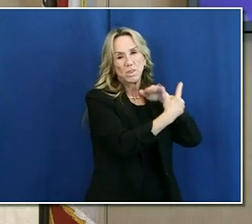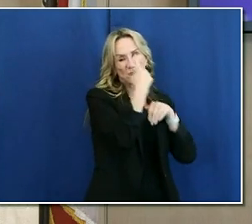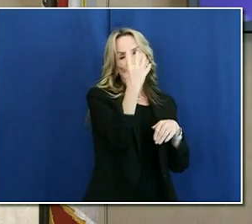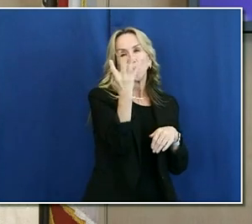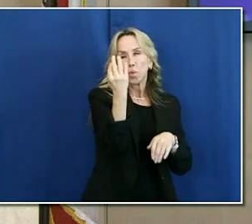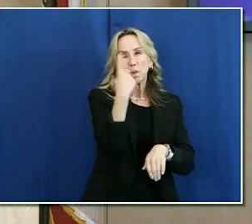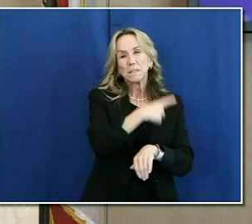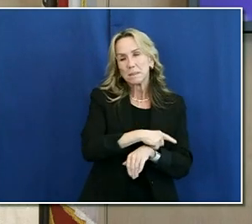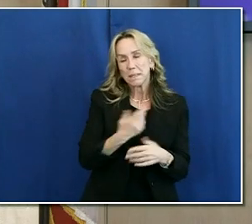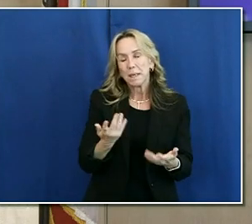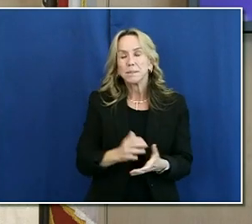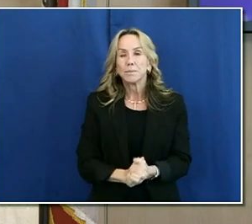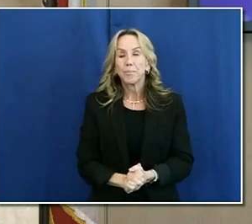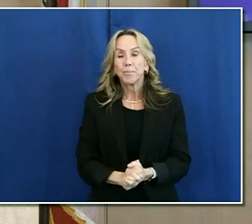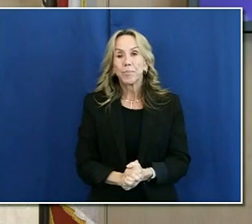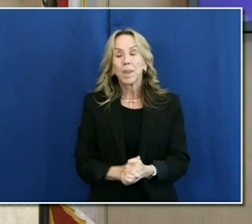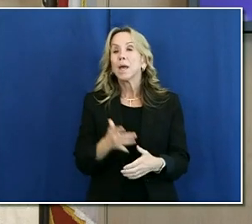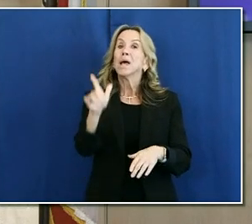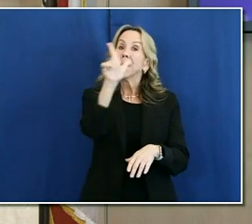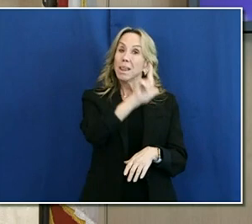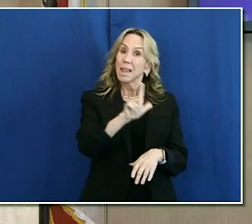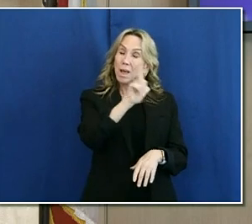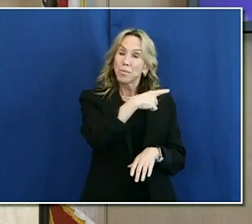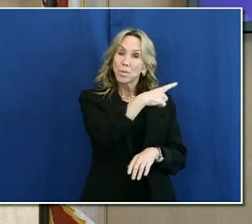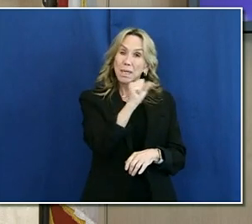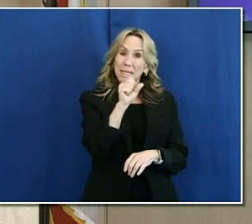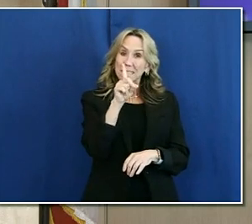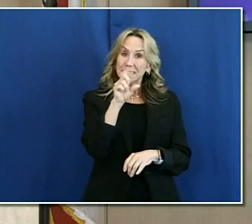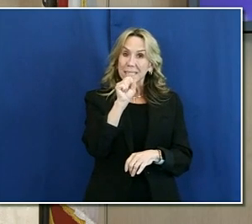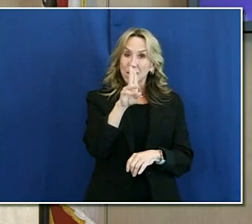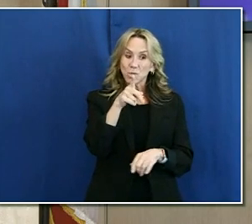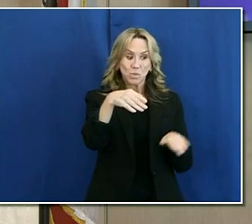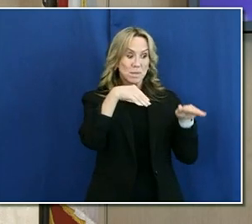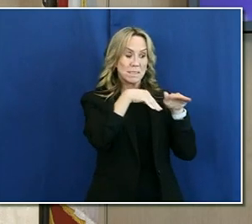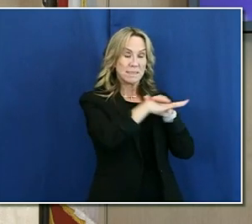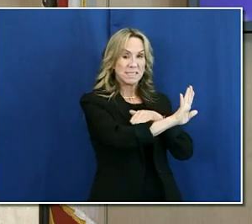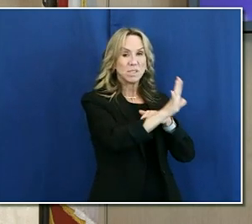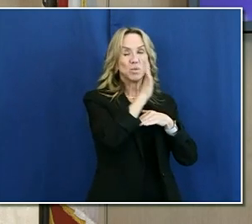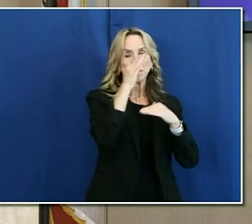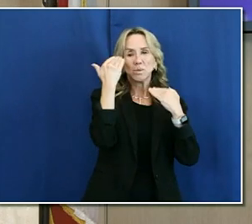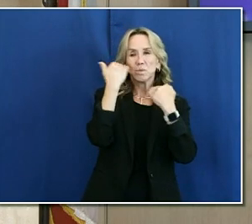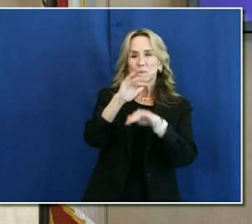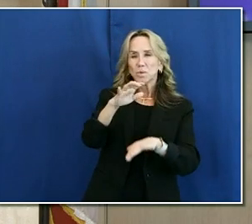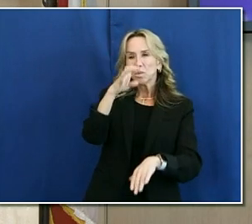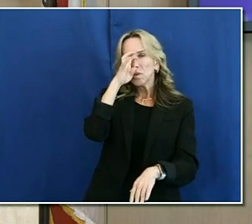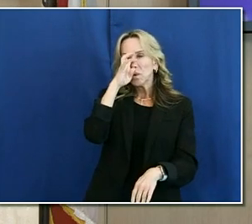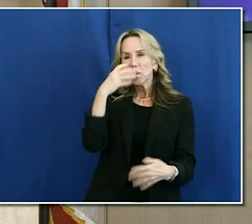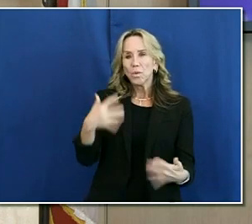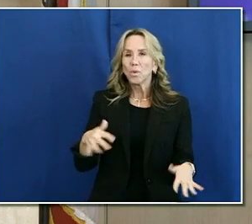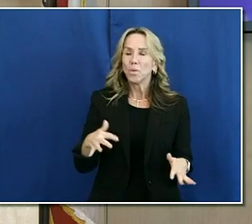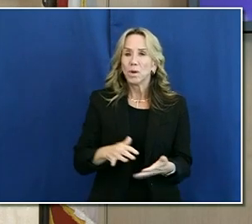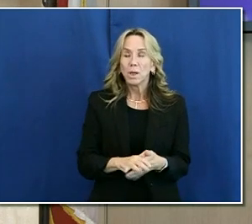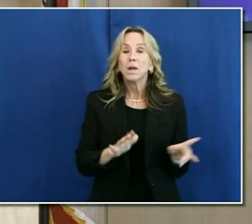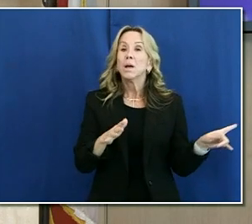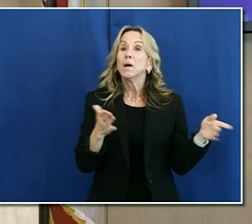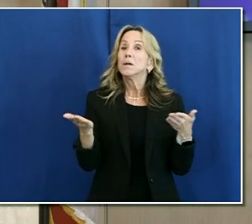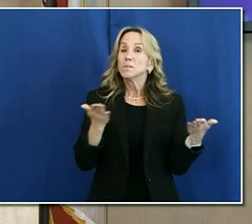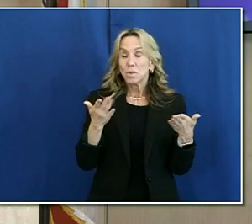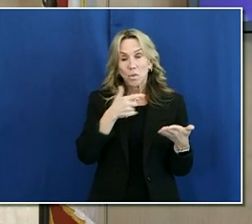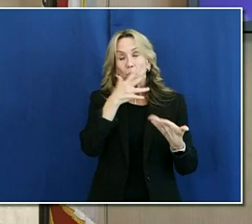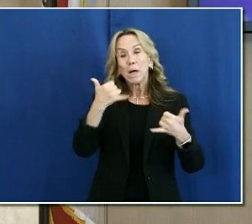of our library, indoor access to the library will be restricted. Though library services will remain